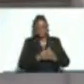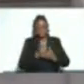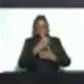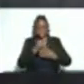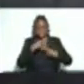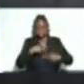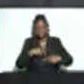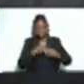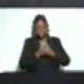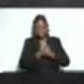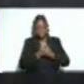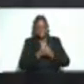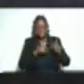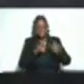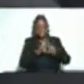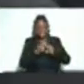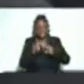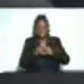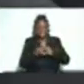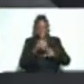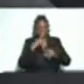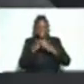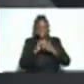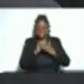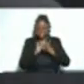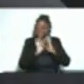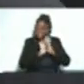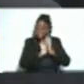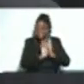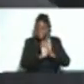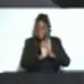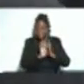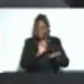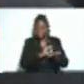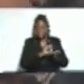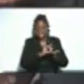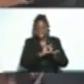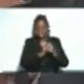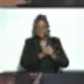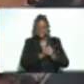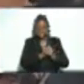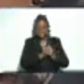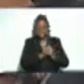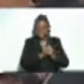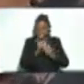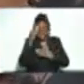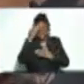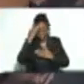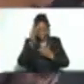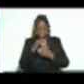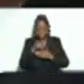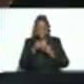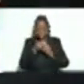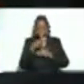humanity. More pointedly, Dr. Gomez was a pioneer of his time and in his field of medicine. He is world-renowned for his work with